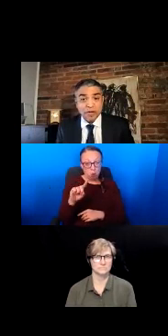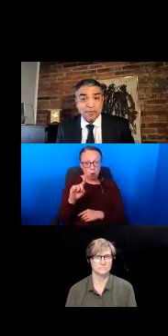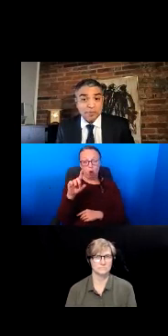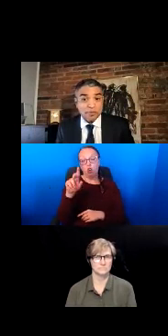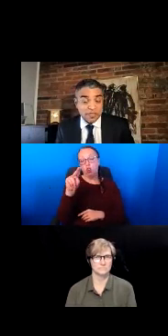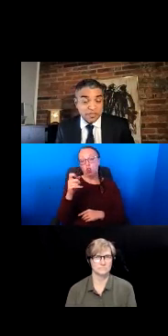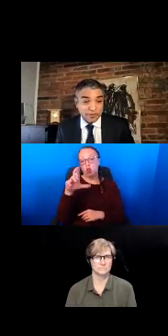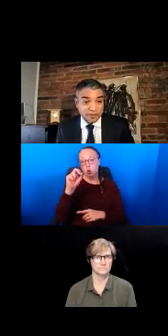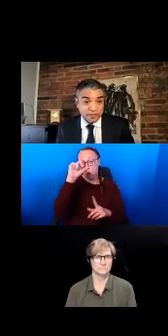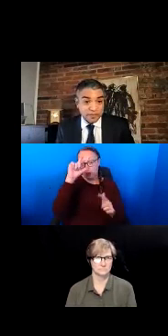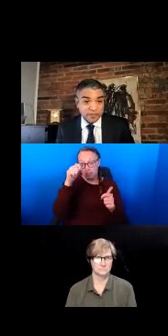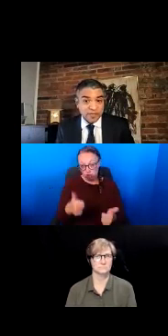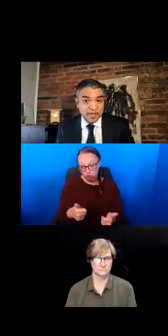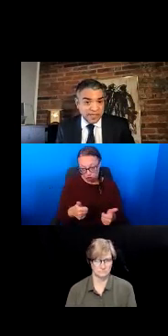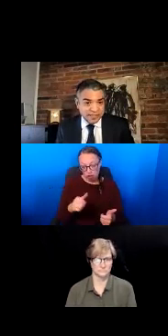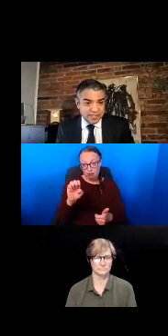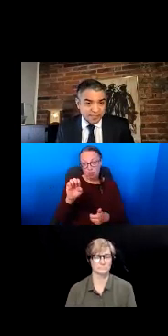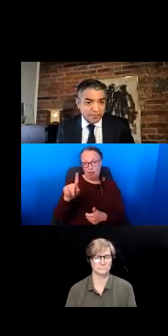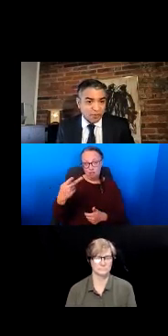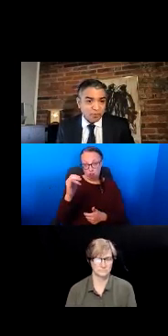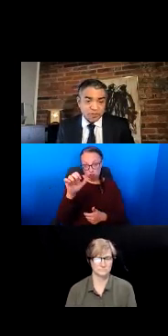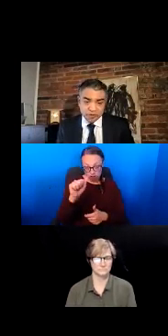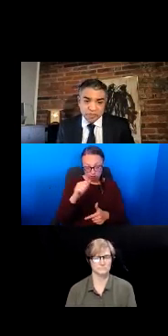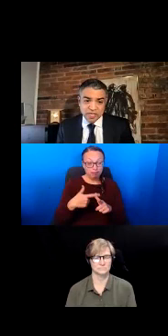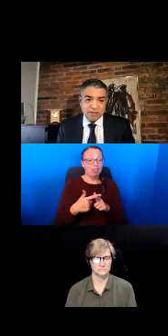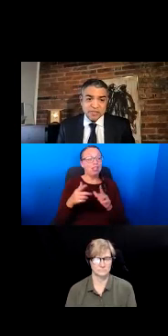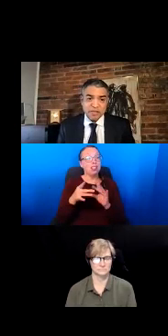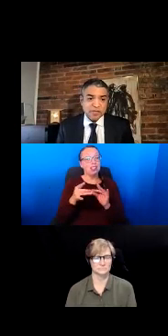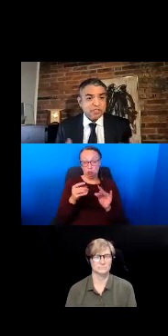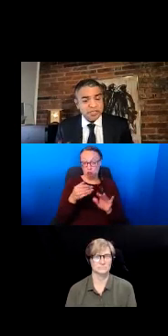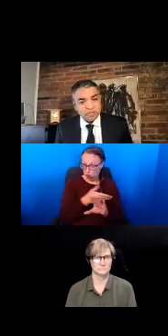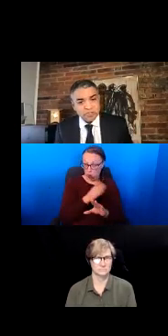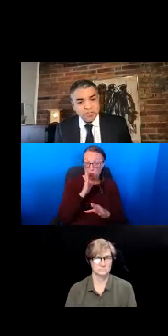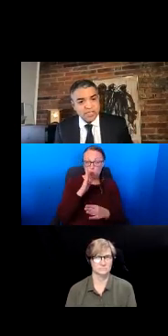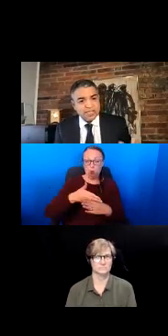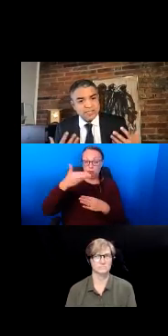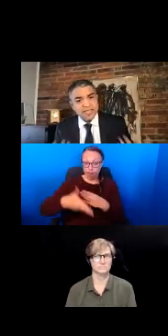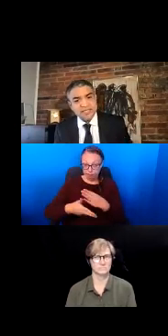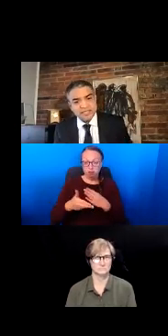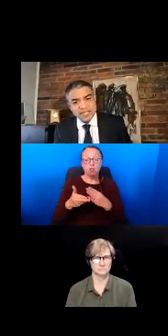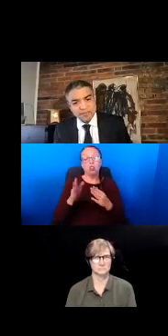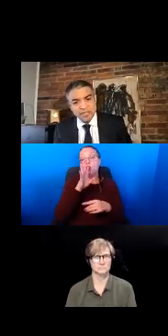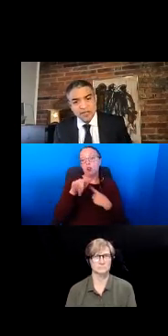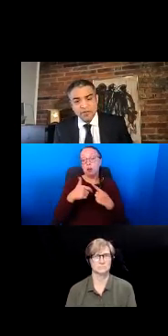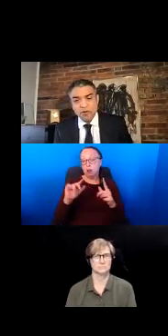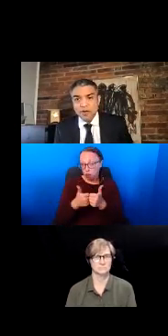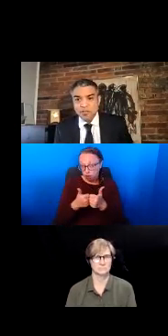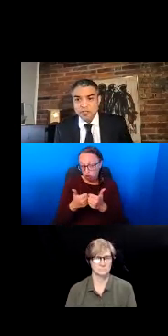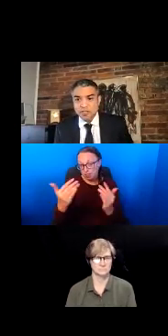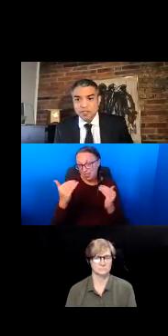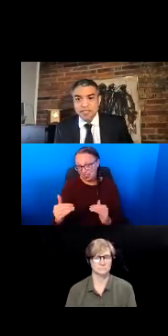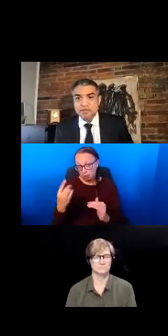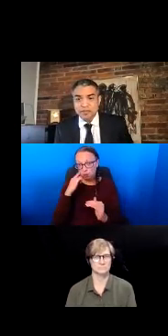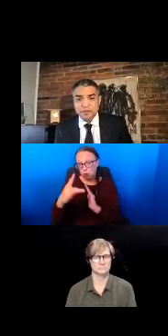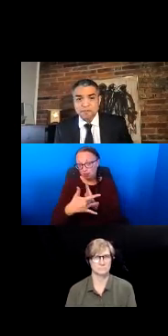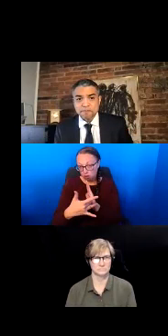so-called primary progressive aphasias. And then, as I said before, we'll close by talking about challenges and next steps for neuromodulation